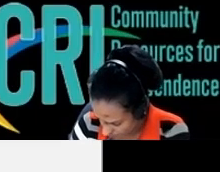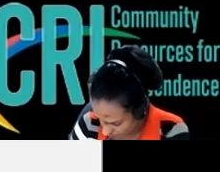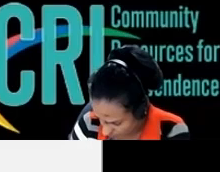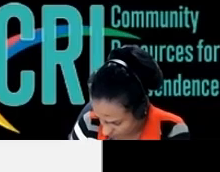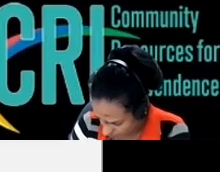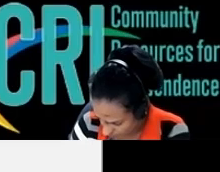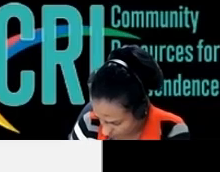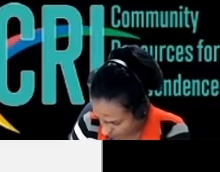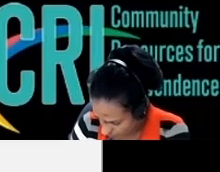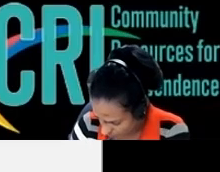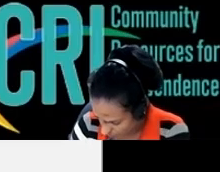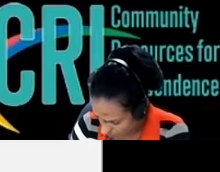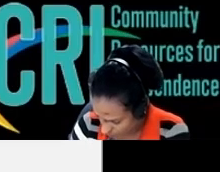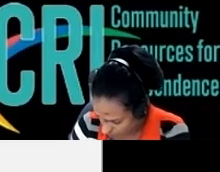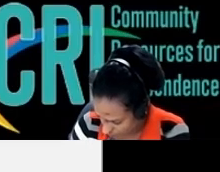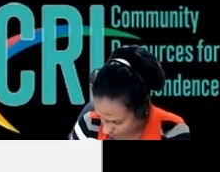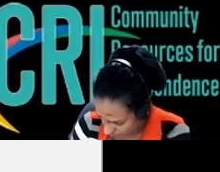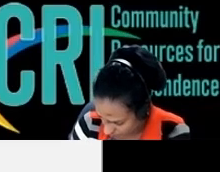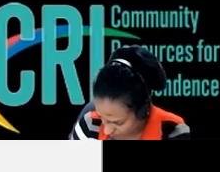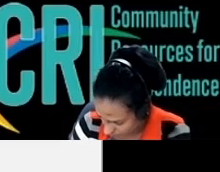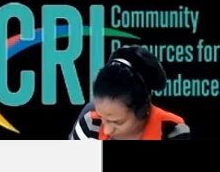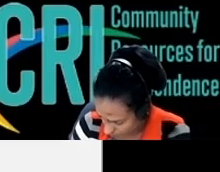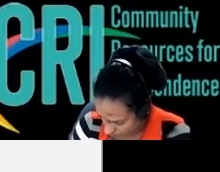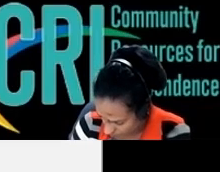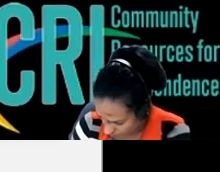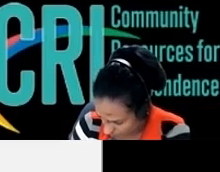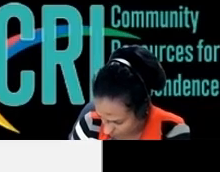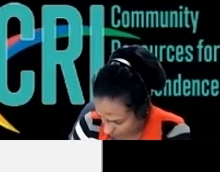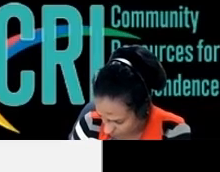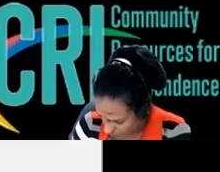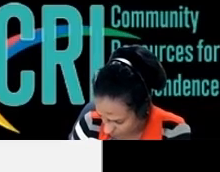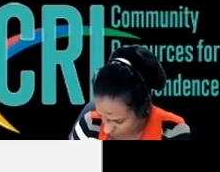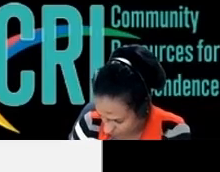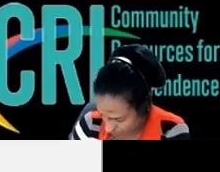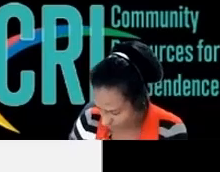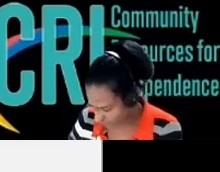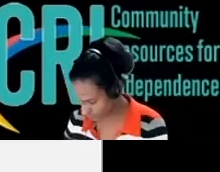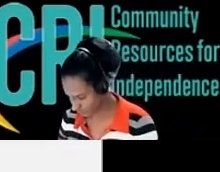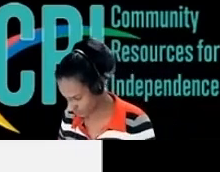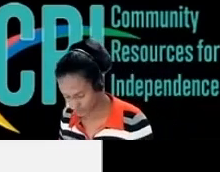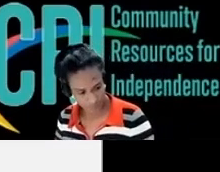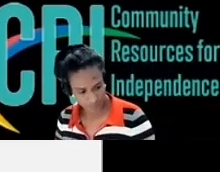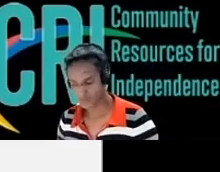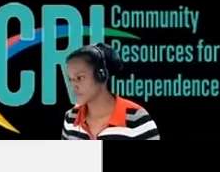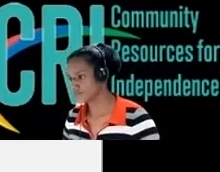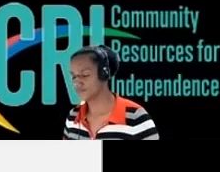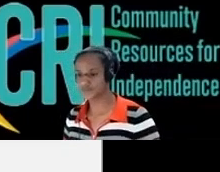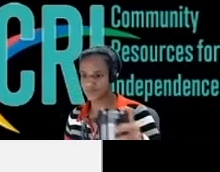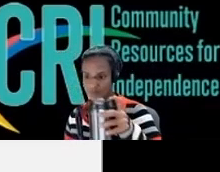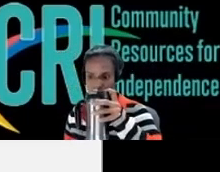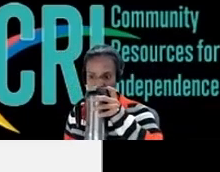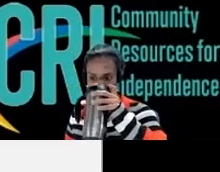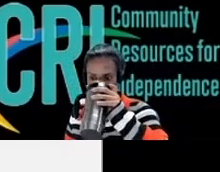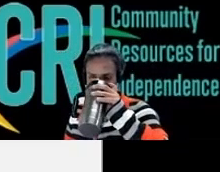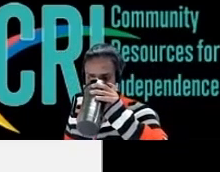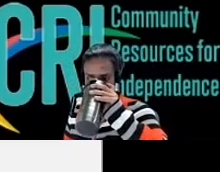how to work the device before a waiver pay for the device or funding from Temple, that they do